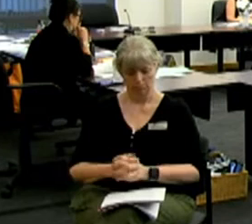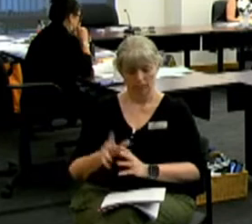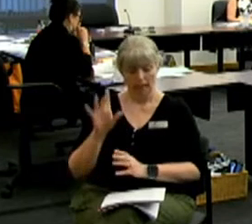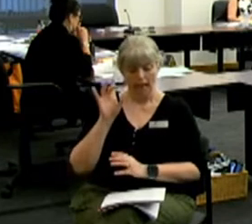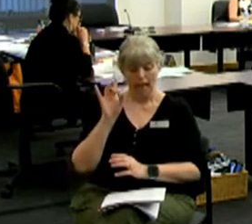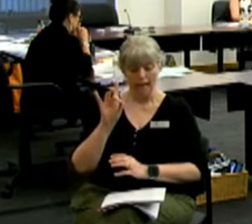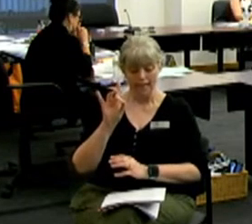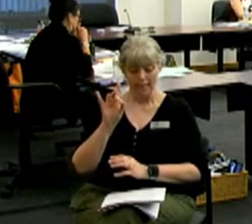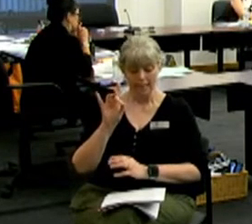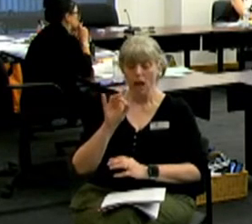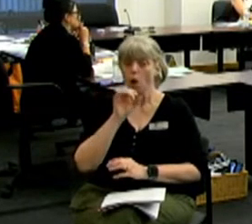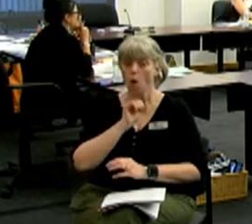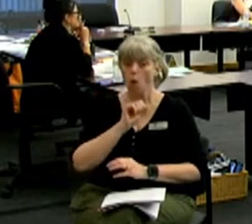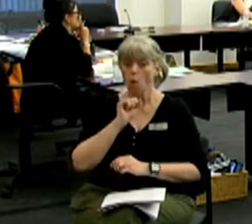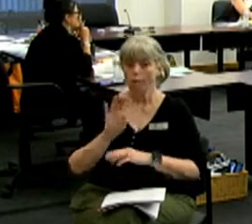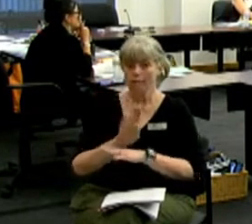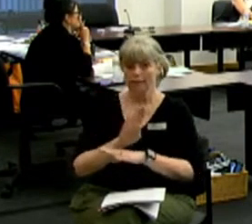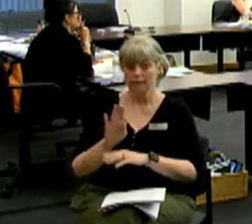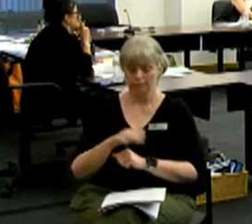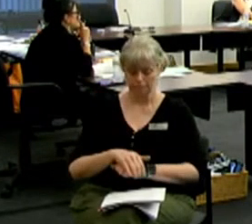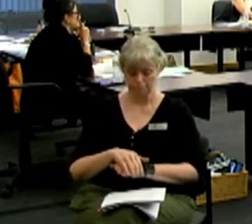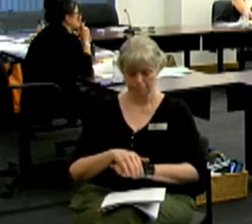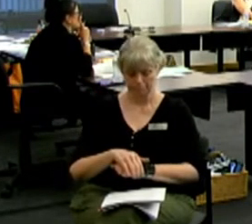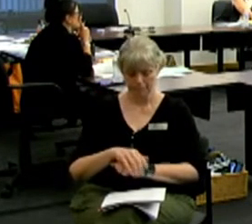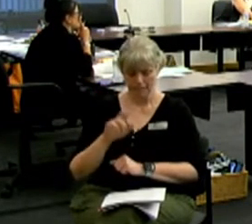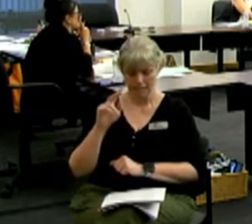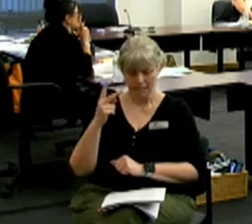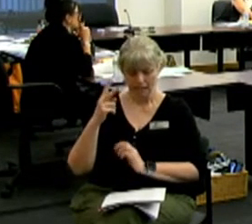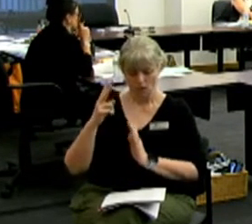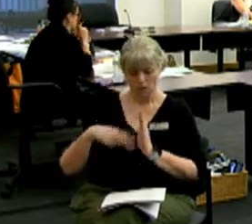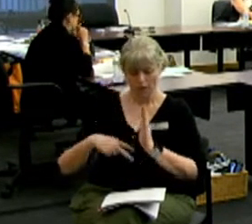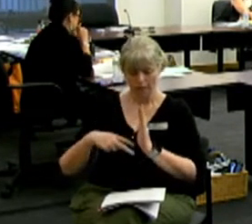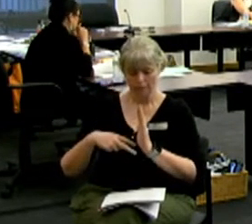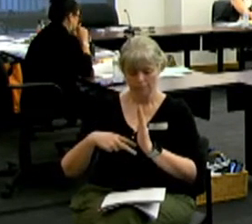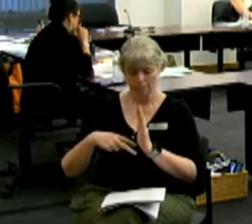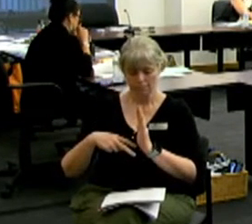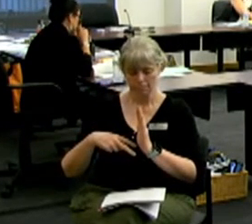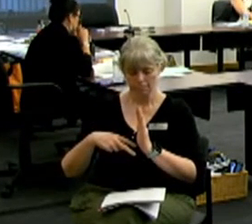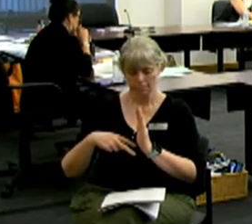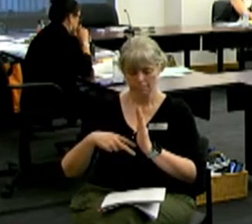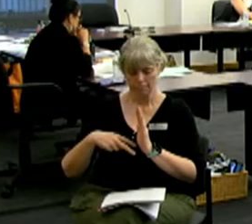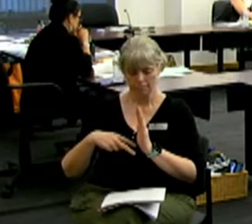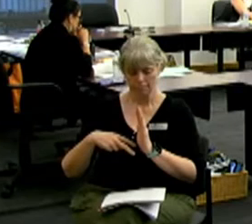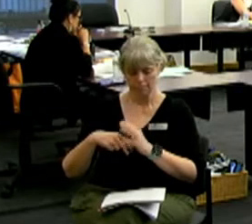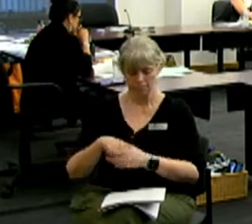Eight, old business, second reading.